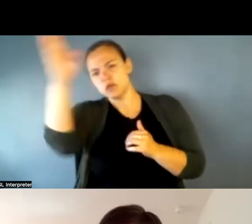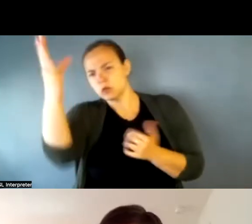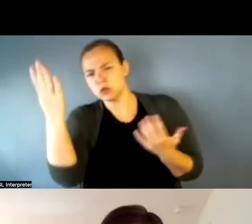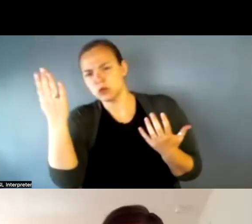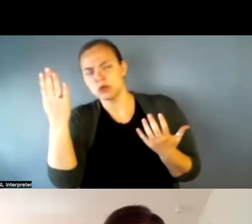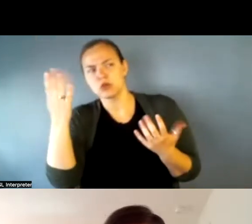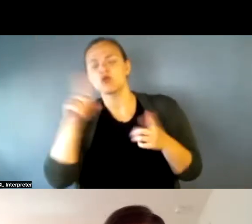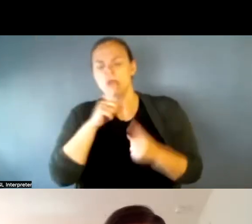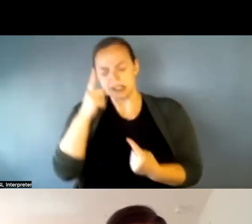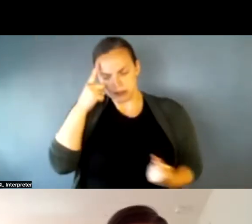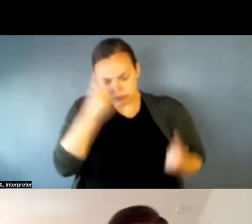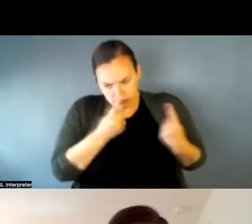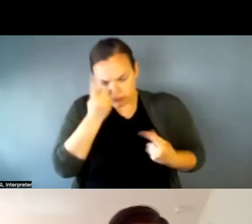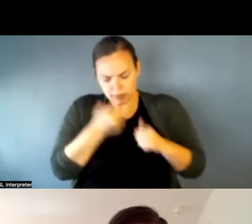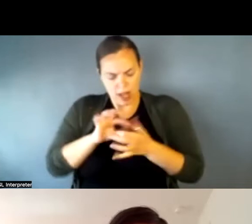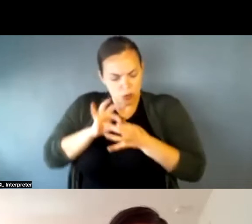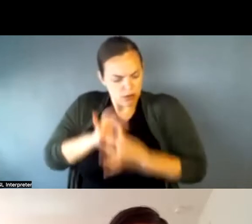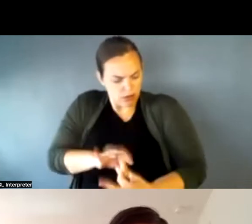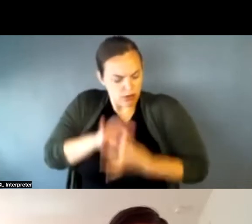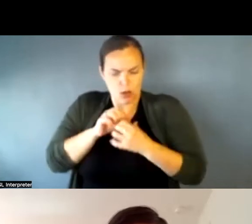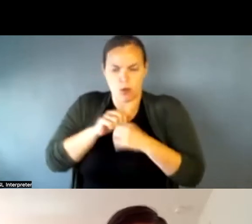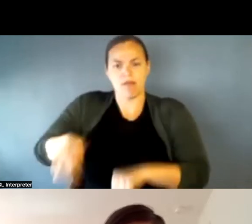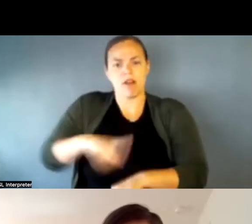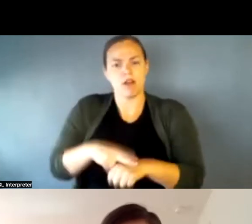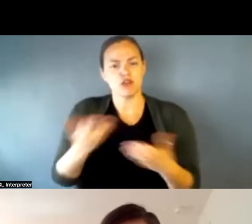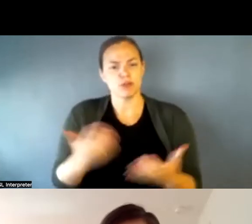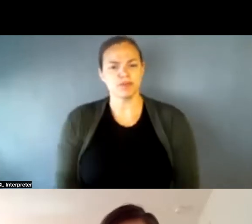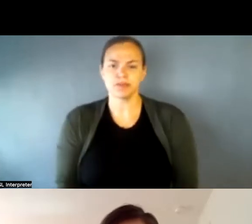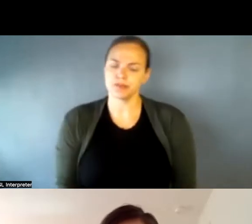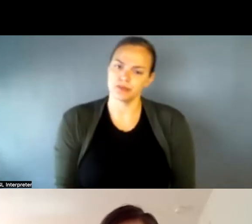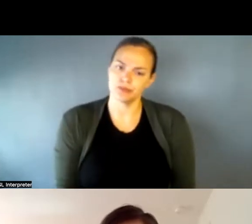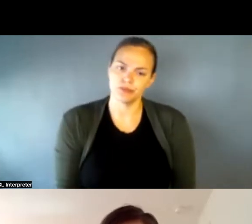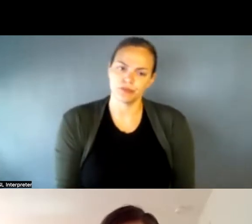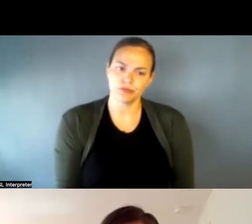actually relate to the natural world?